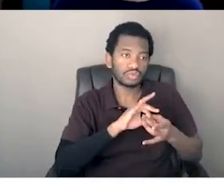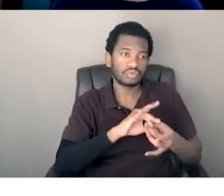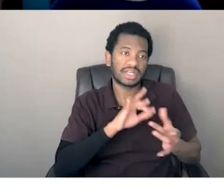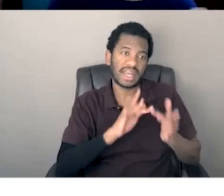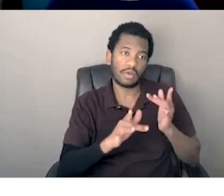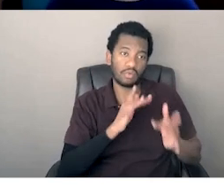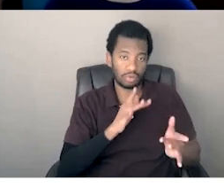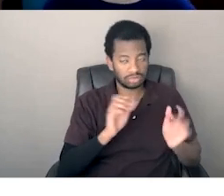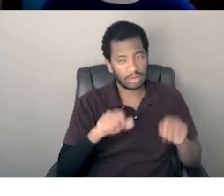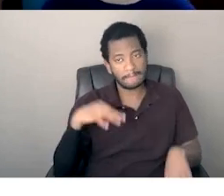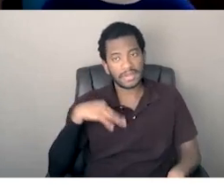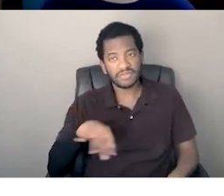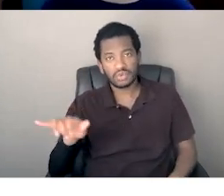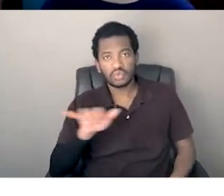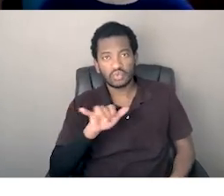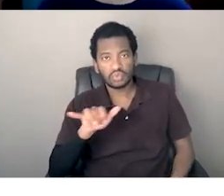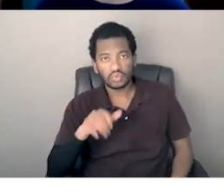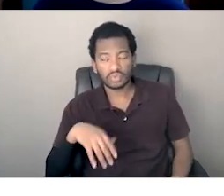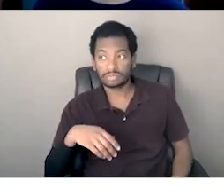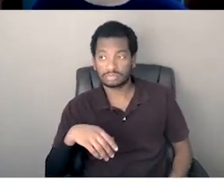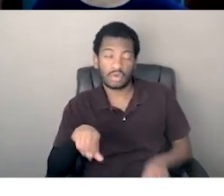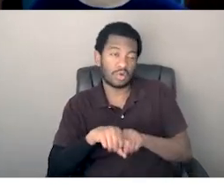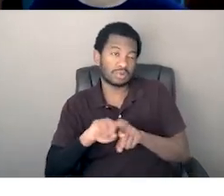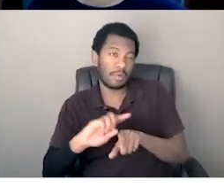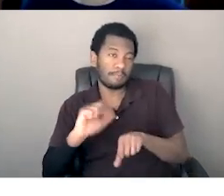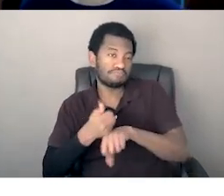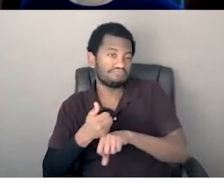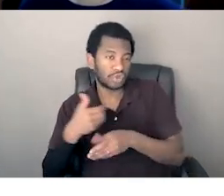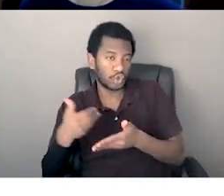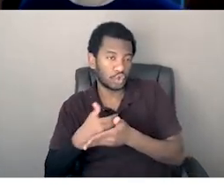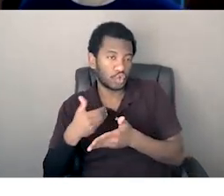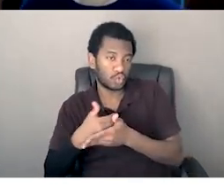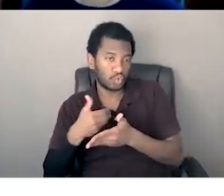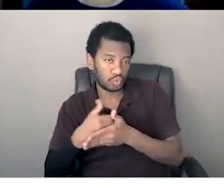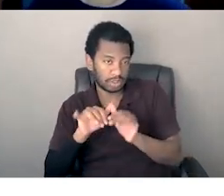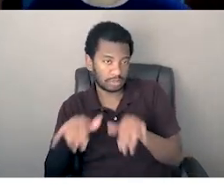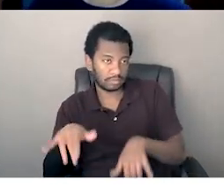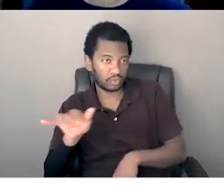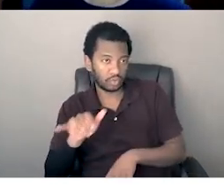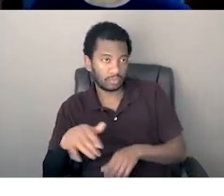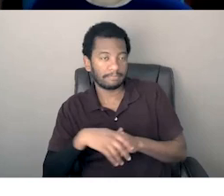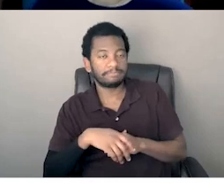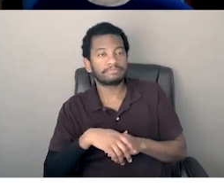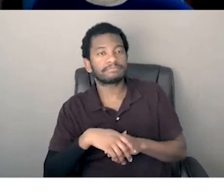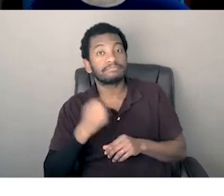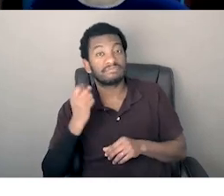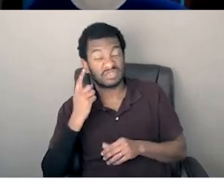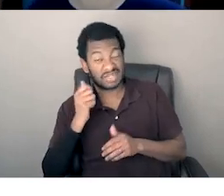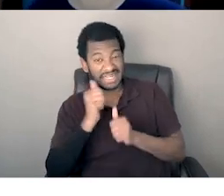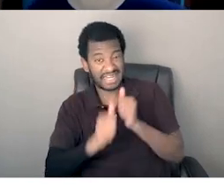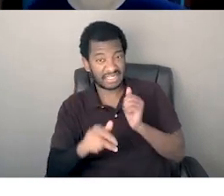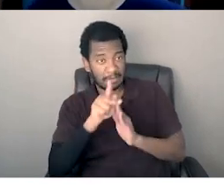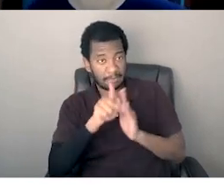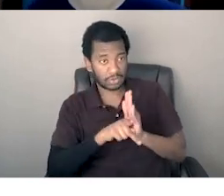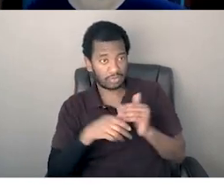And so for each of these principles, there's also some guidance in the toolkit around what